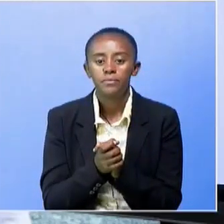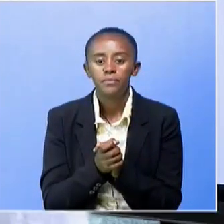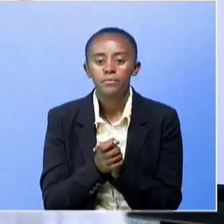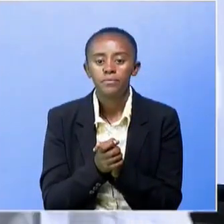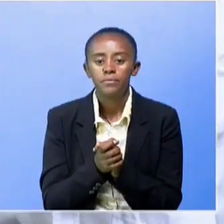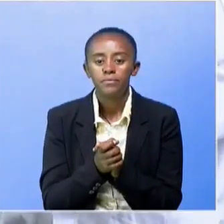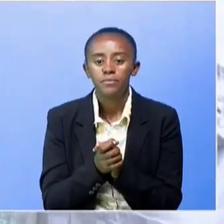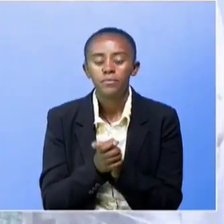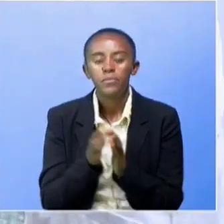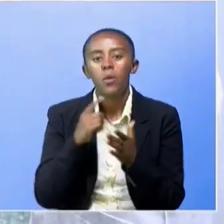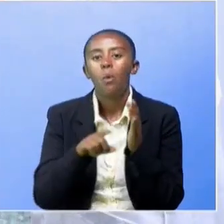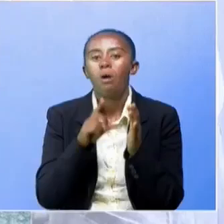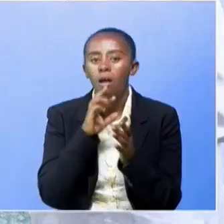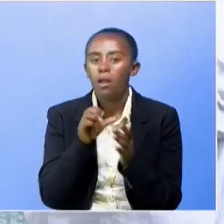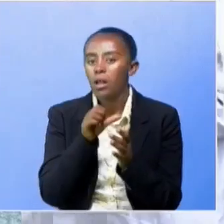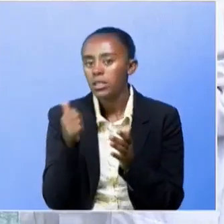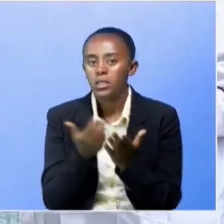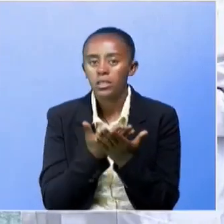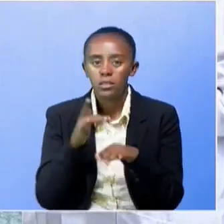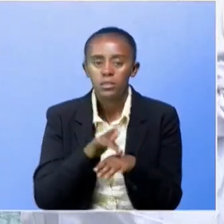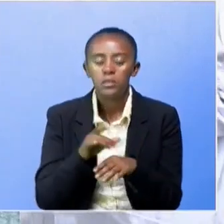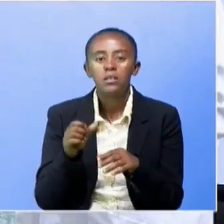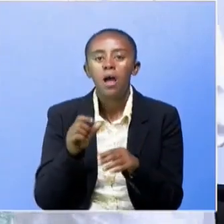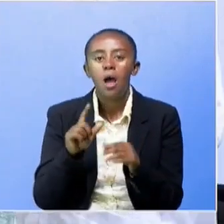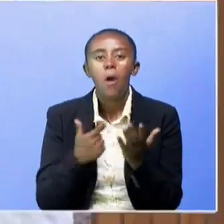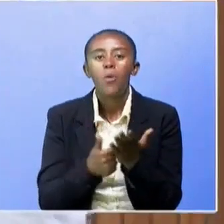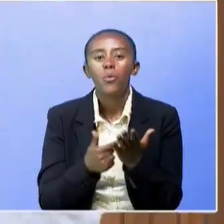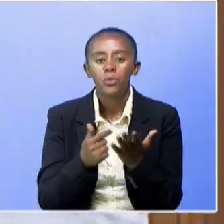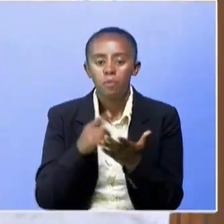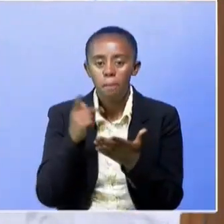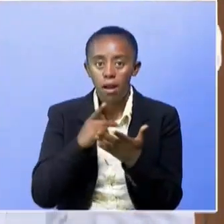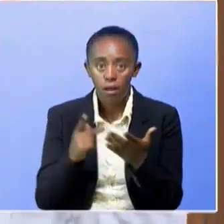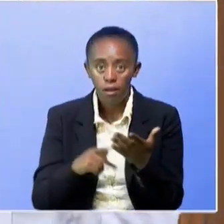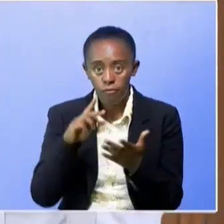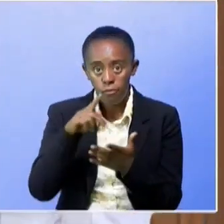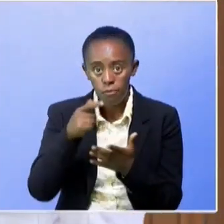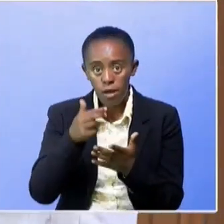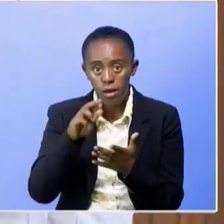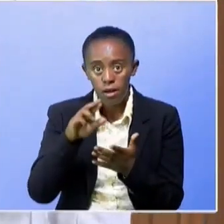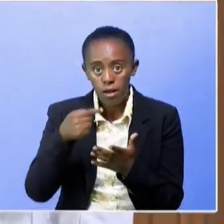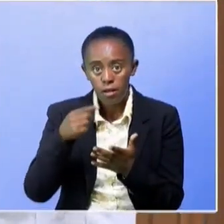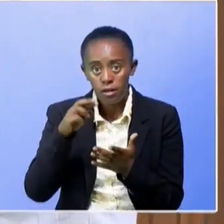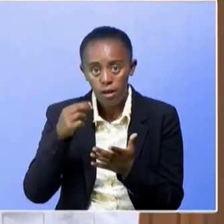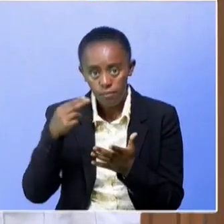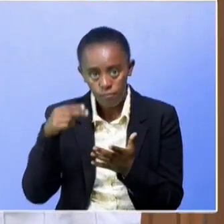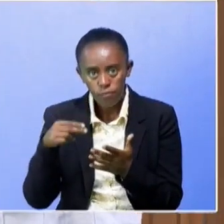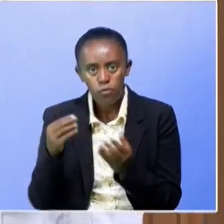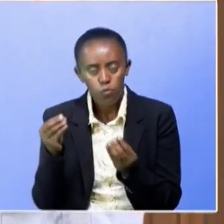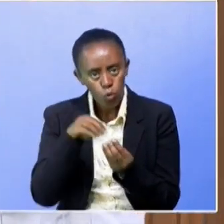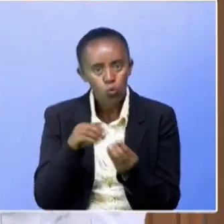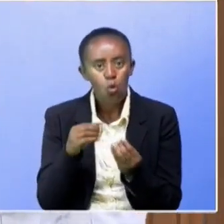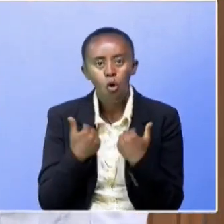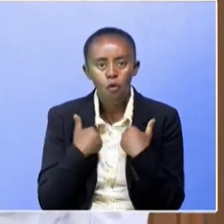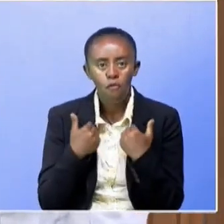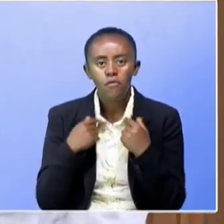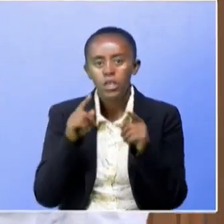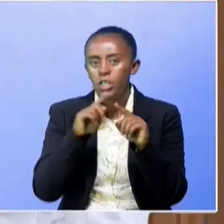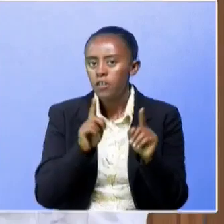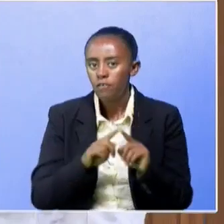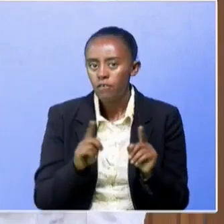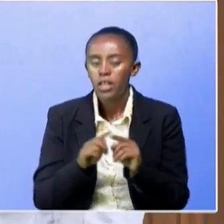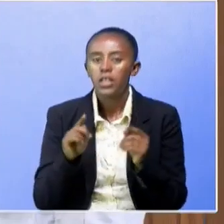So what other things can we say about a paragraph? A paragraph also has what? Different kinds